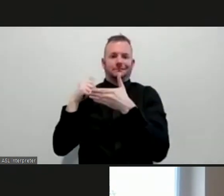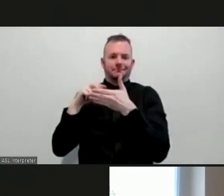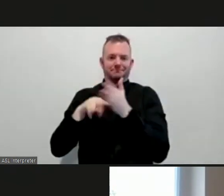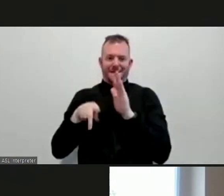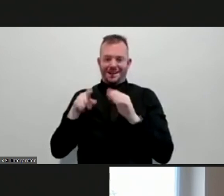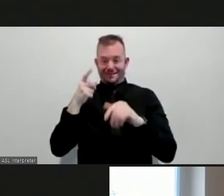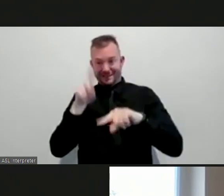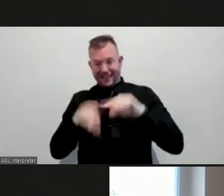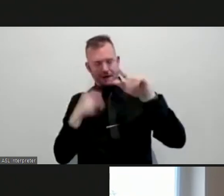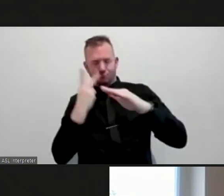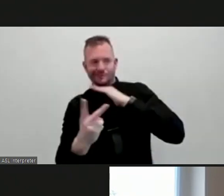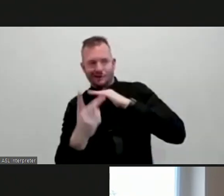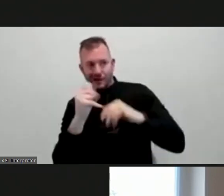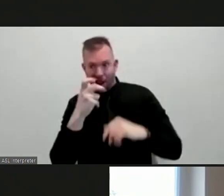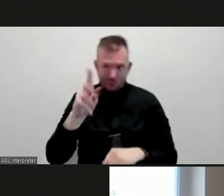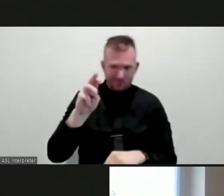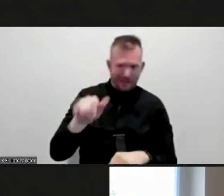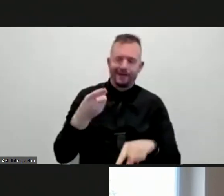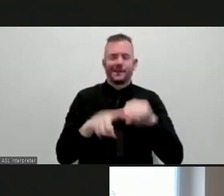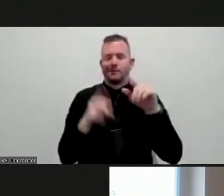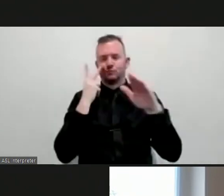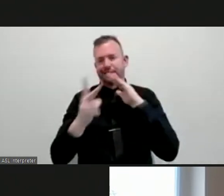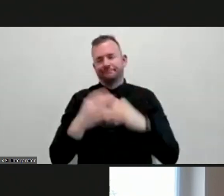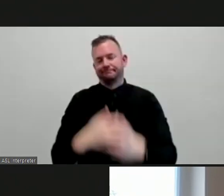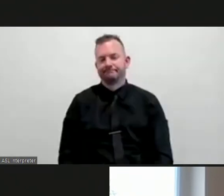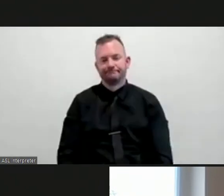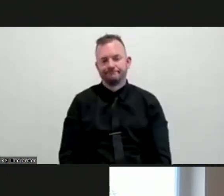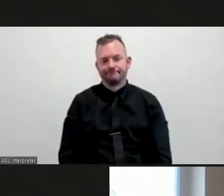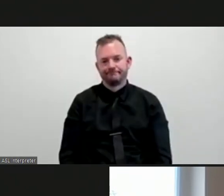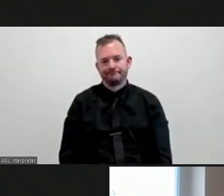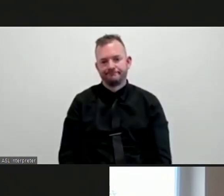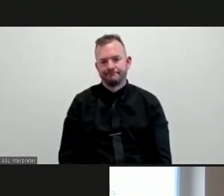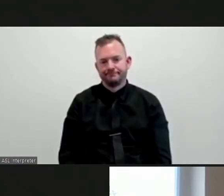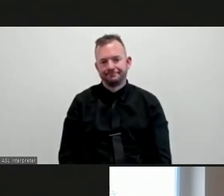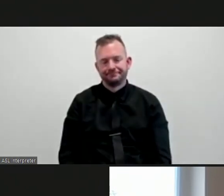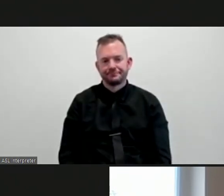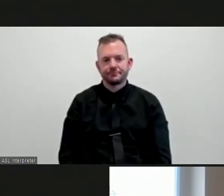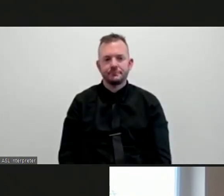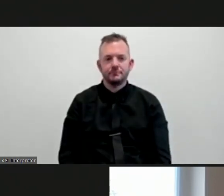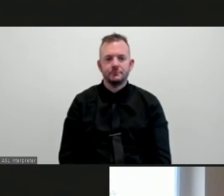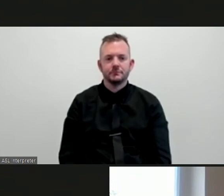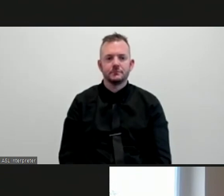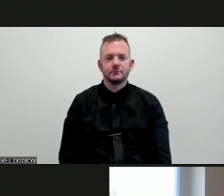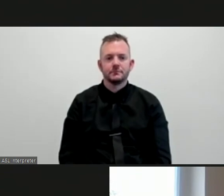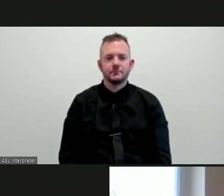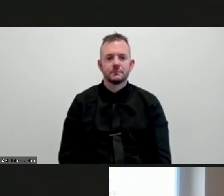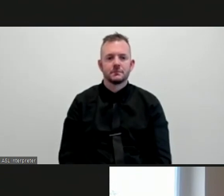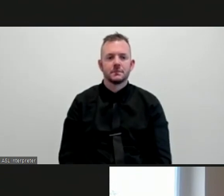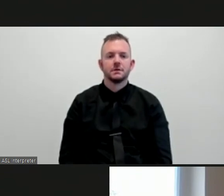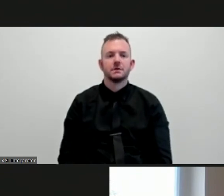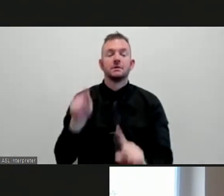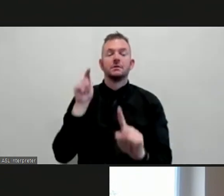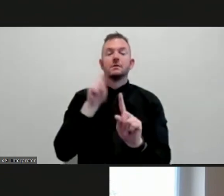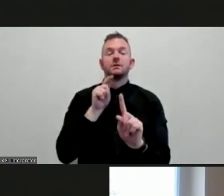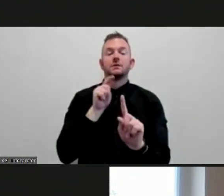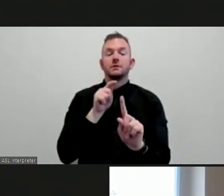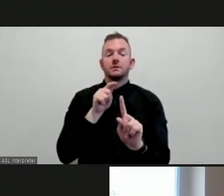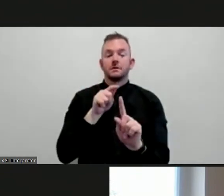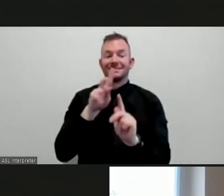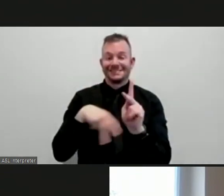strains. Do you all subscribe to the idea that, let's say by mid-March, sometime in April, there's been a lot